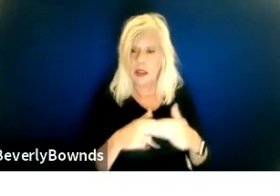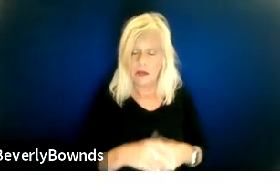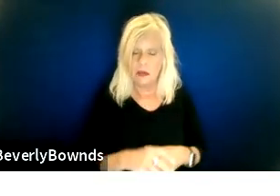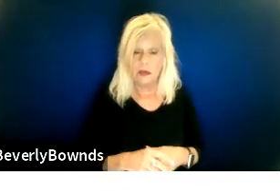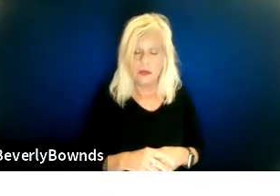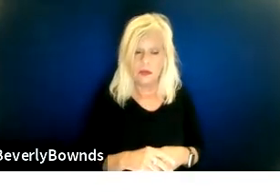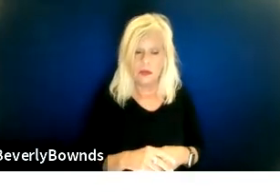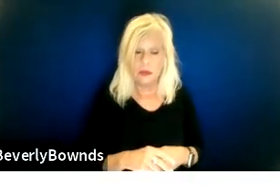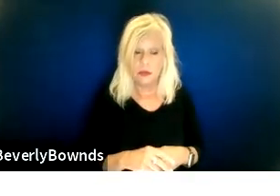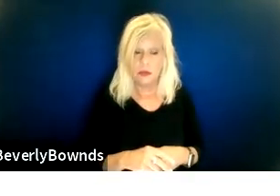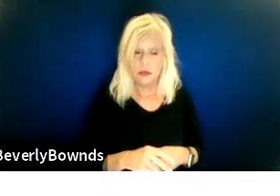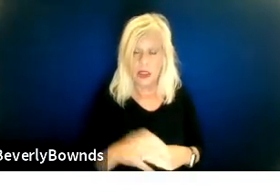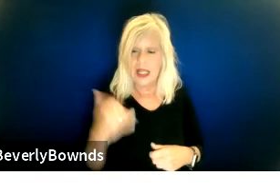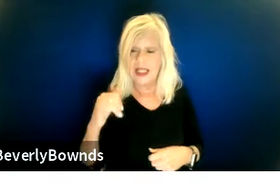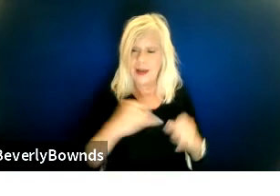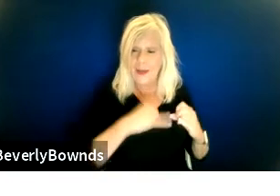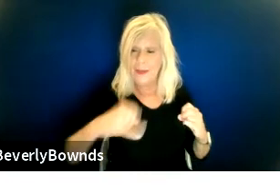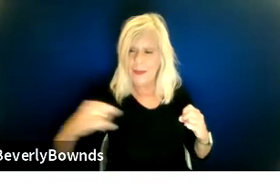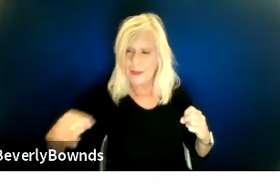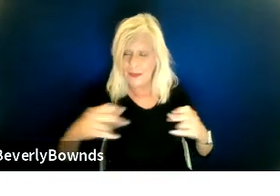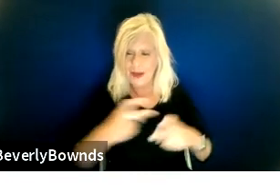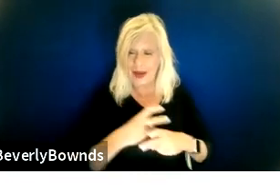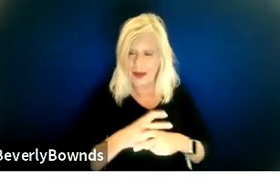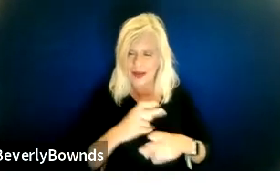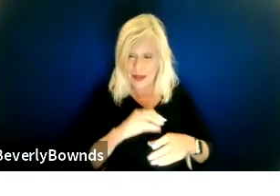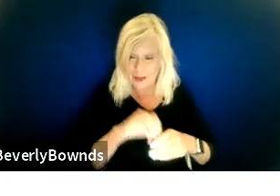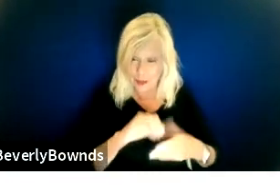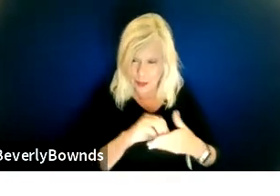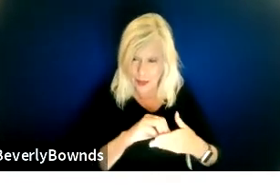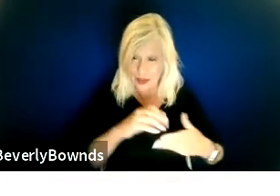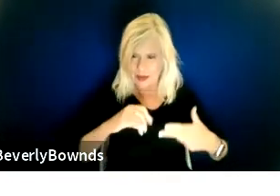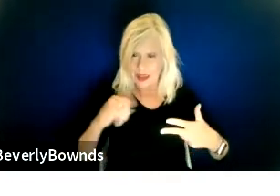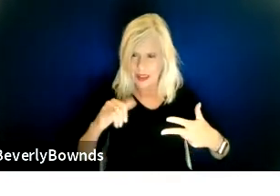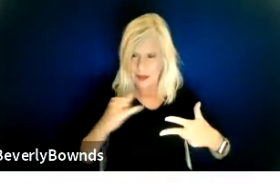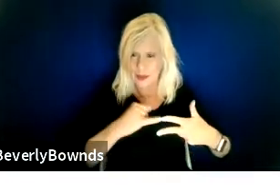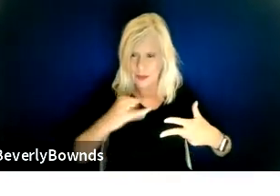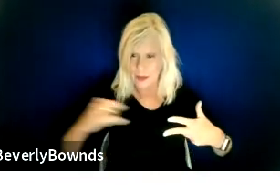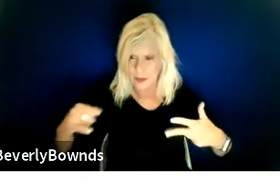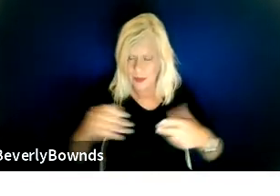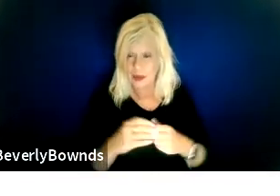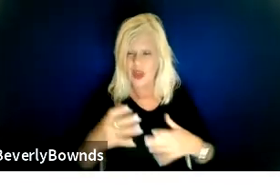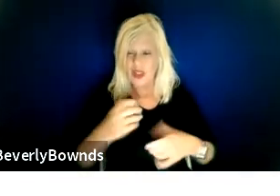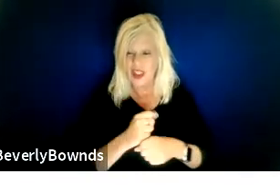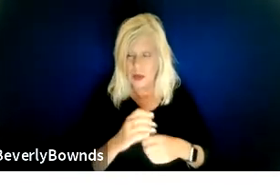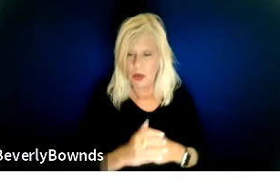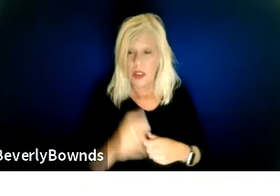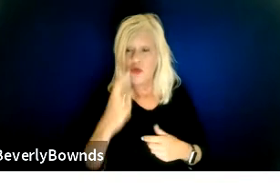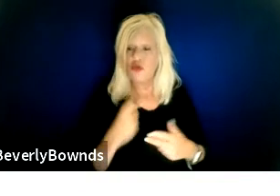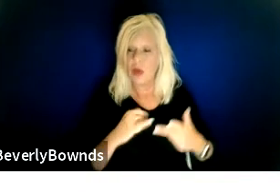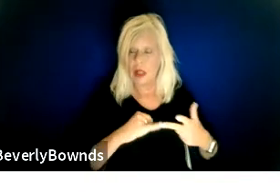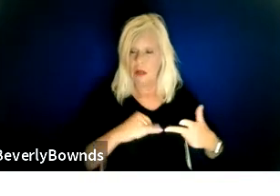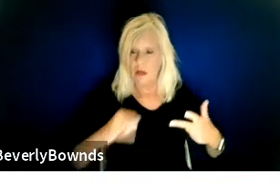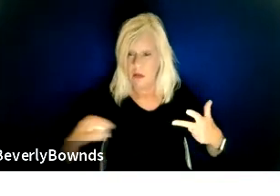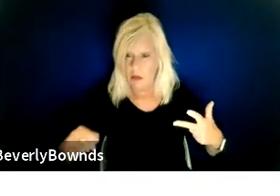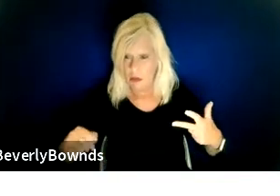Which is represented by the yellow line. And so in summary, to simplify this, imagine taking the red line of energy